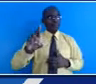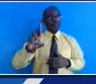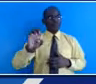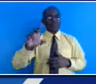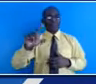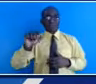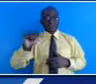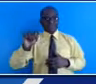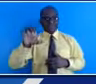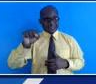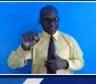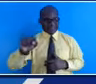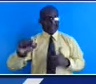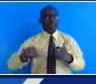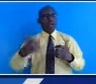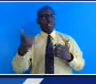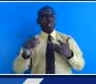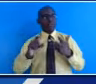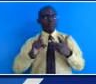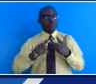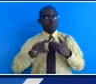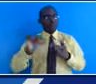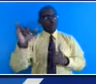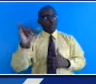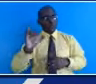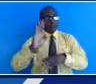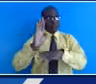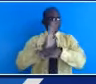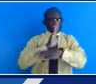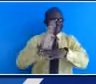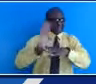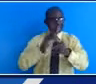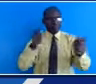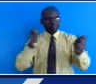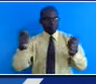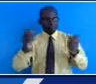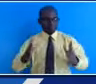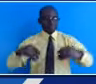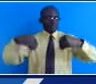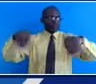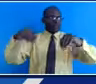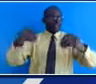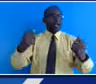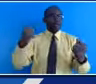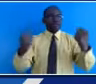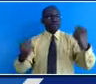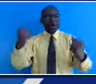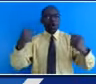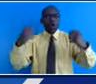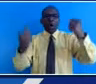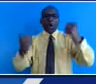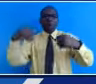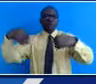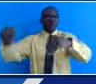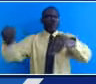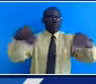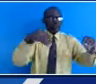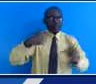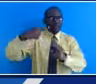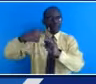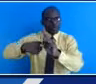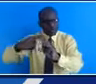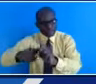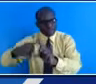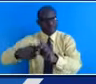and sales. Vehicle sales, leases, rentals, etc. Retail repair, rental and cleaning,